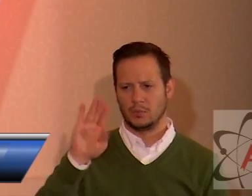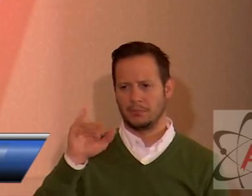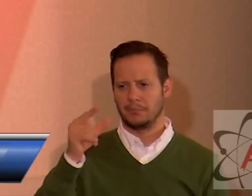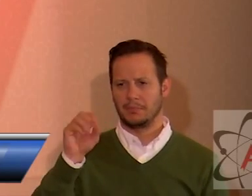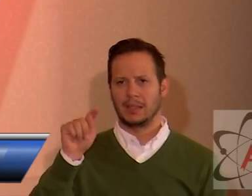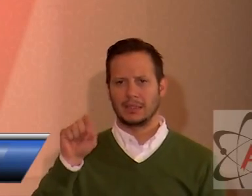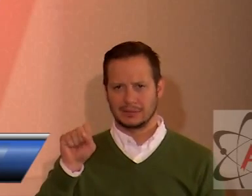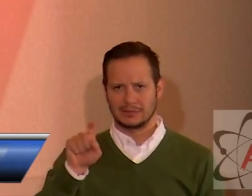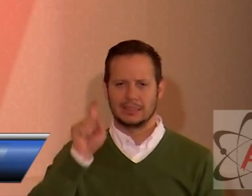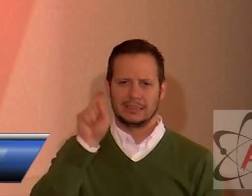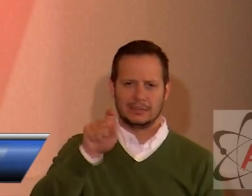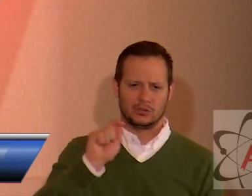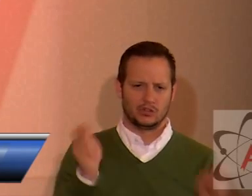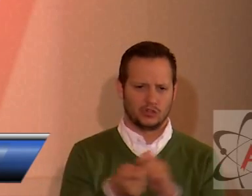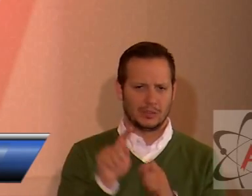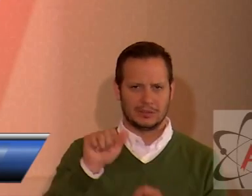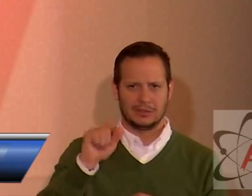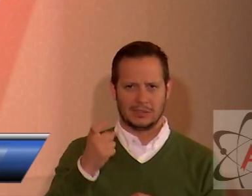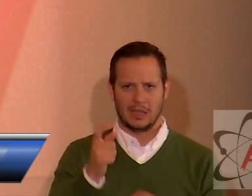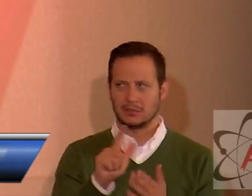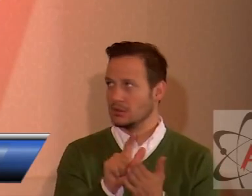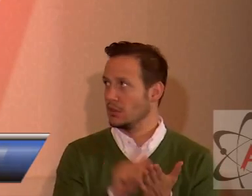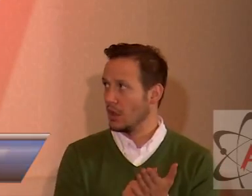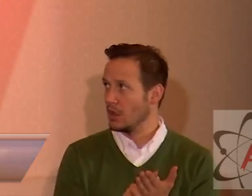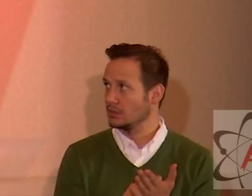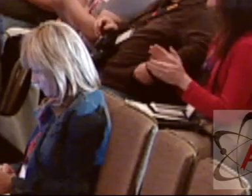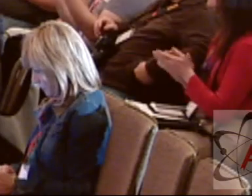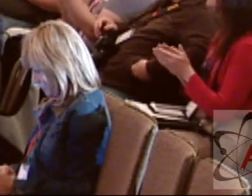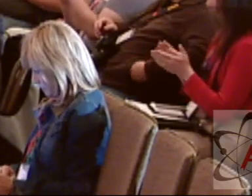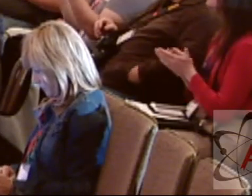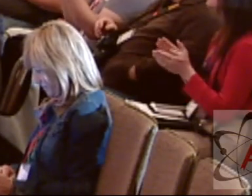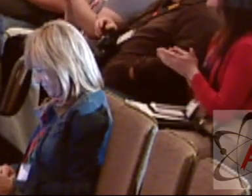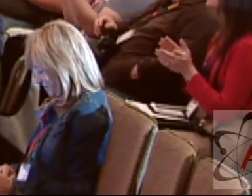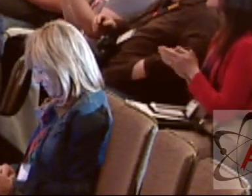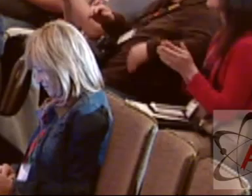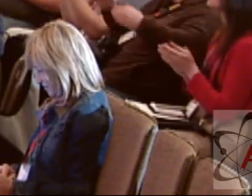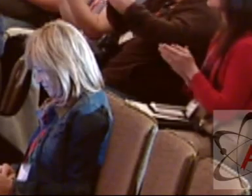change the tax laws that allow religious groups to do this.